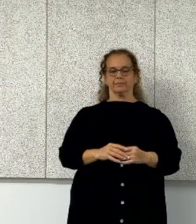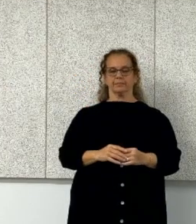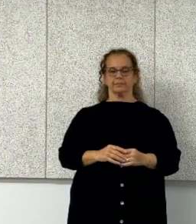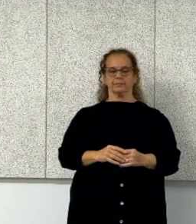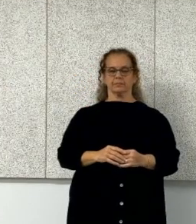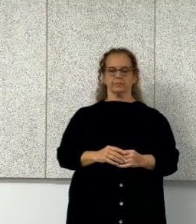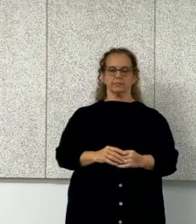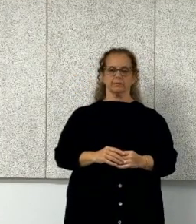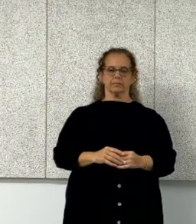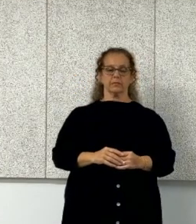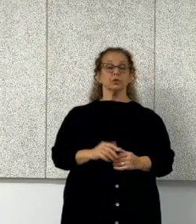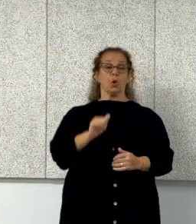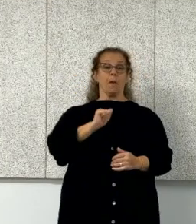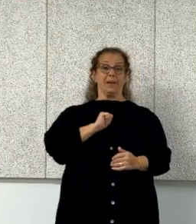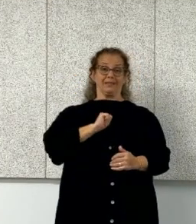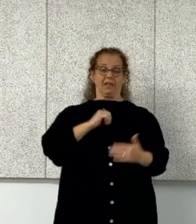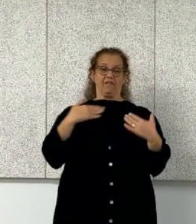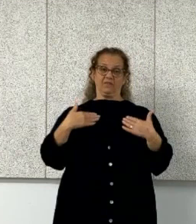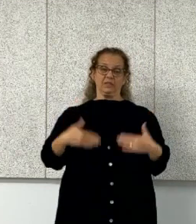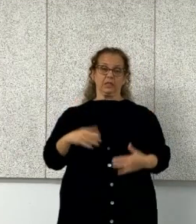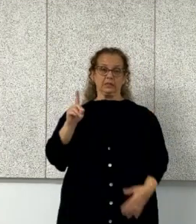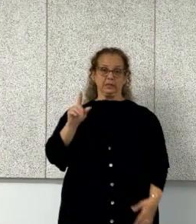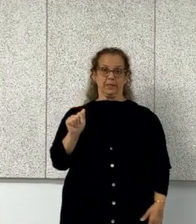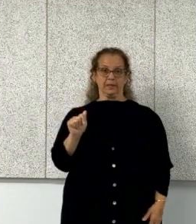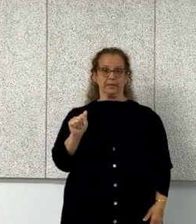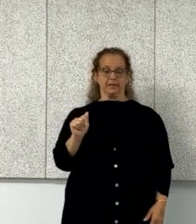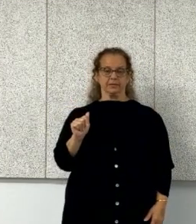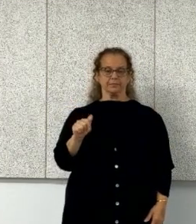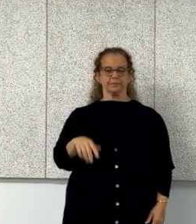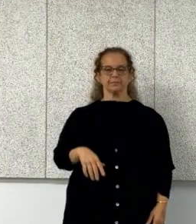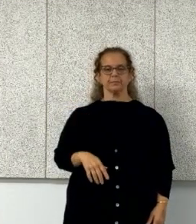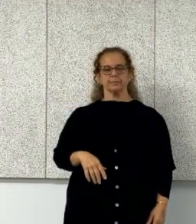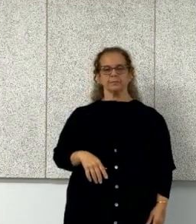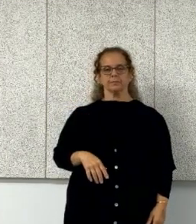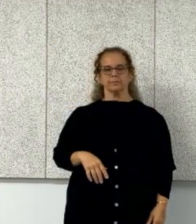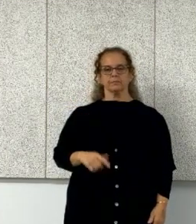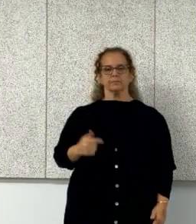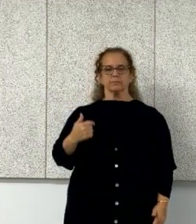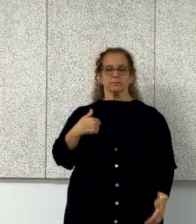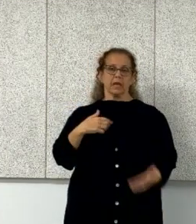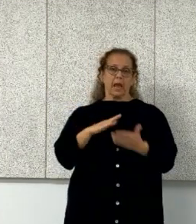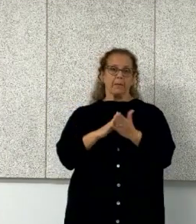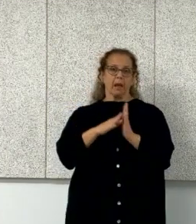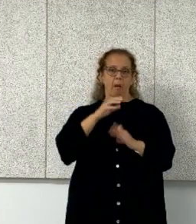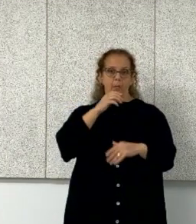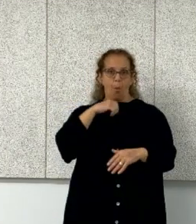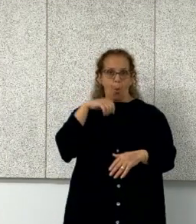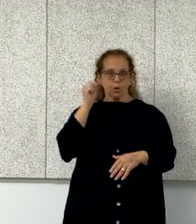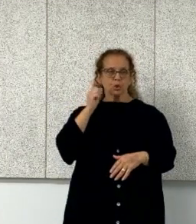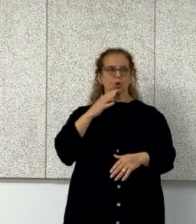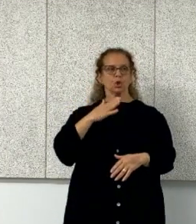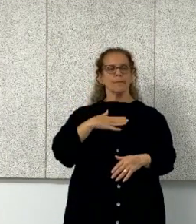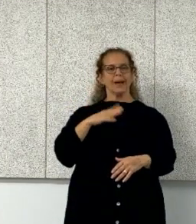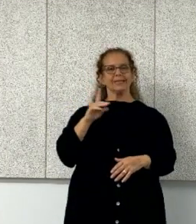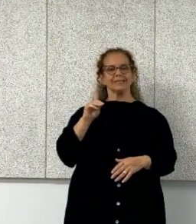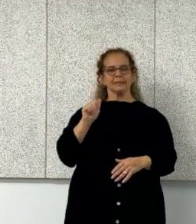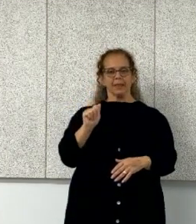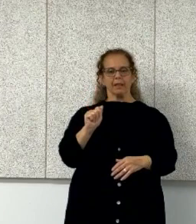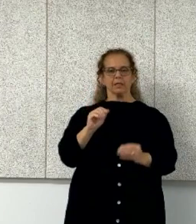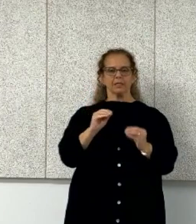So I have a physical disability, and I think as I'm either getting older or my disability is getting more kind of